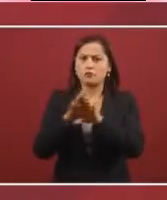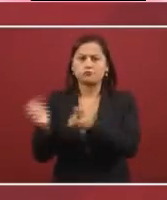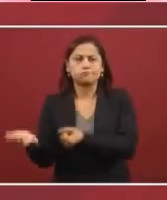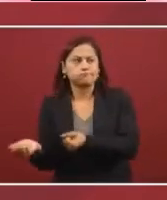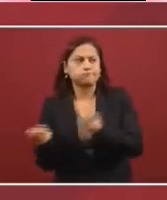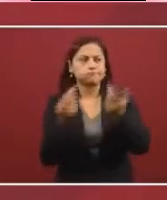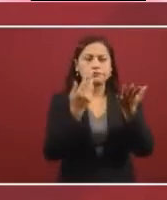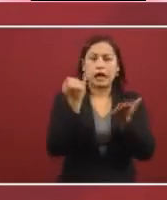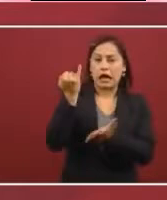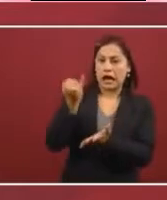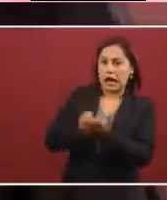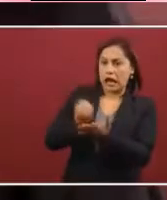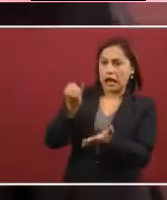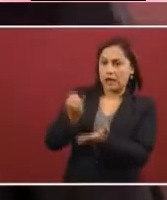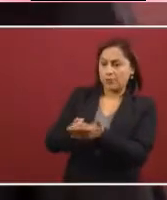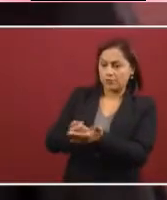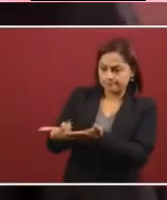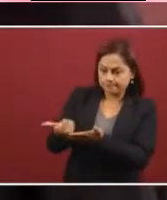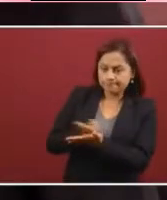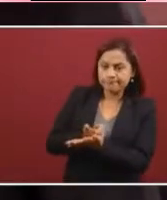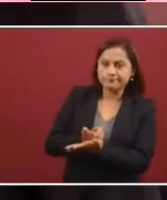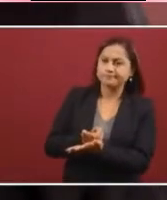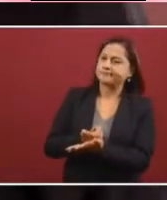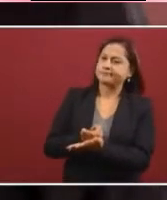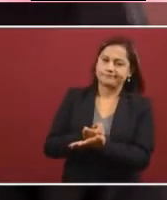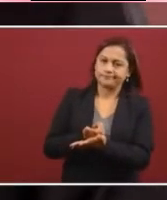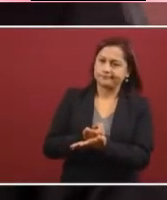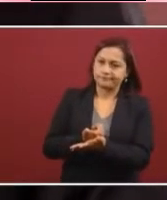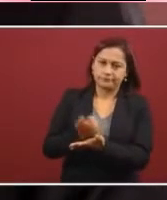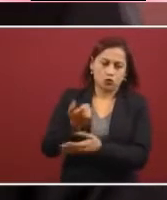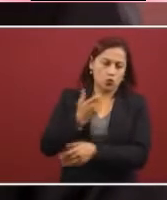that they be charging tariffs, and also